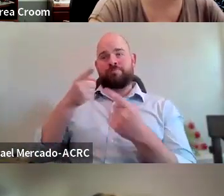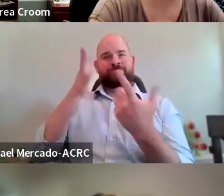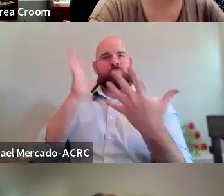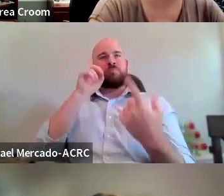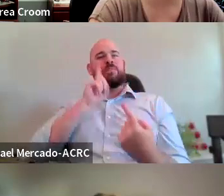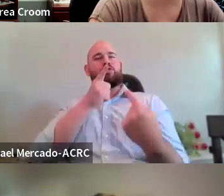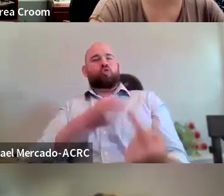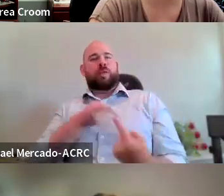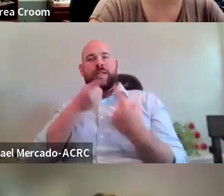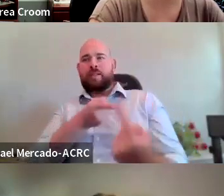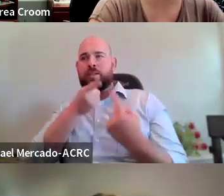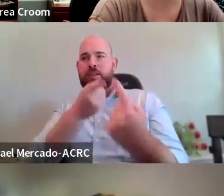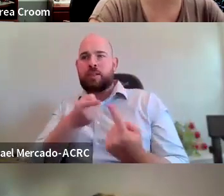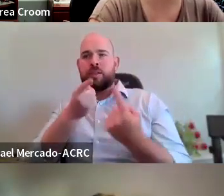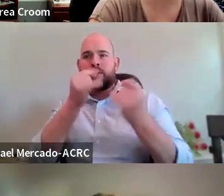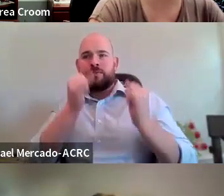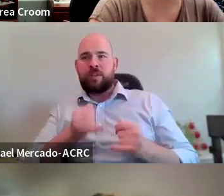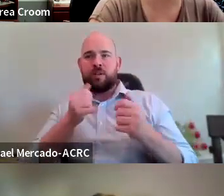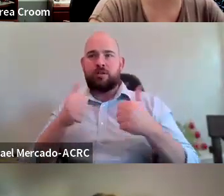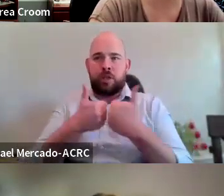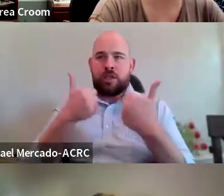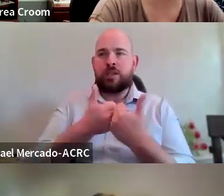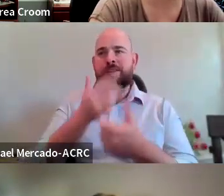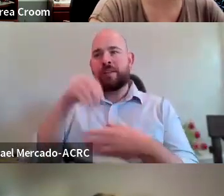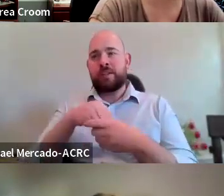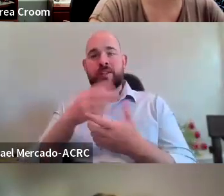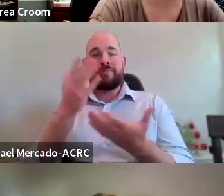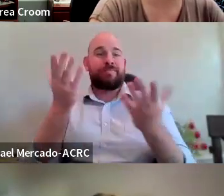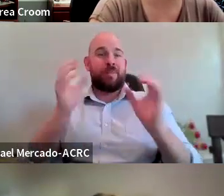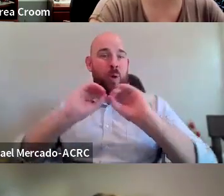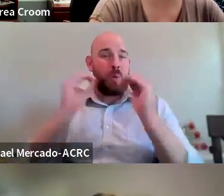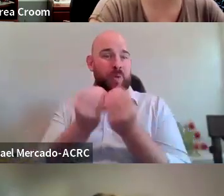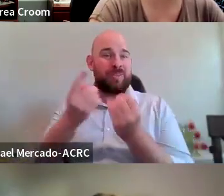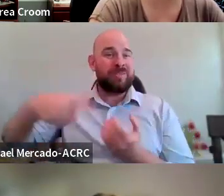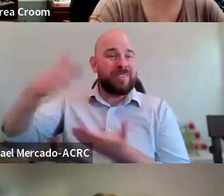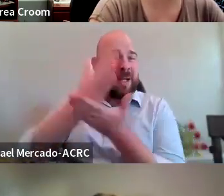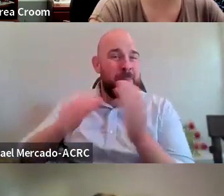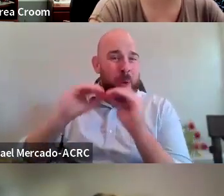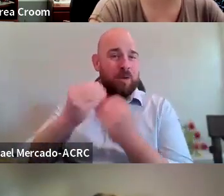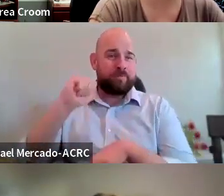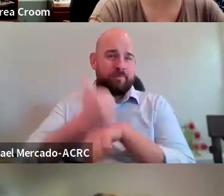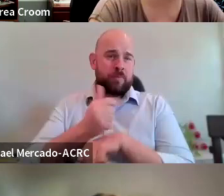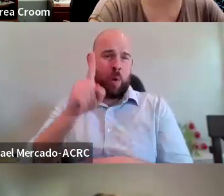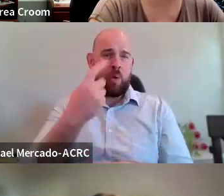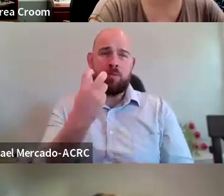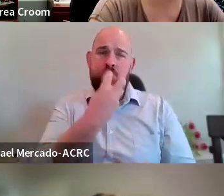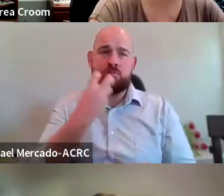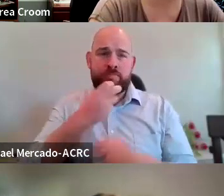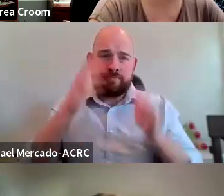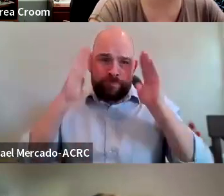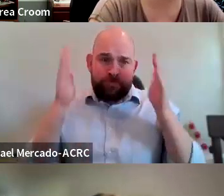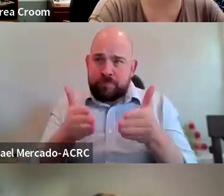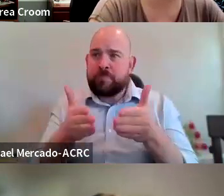available, and it's something that we use on a daily basis. We want to acknowledge the struggles and the triumphs and our challenges that we've gone